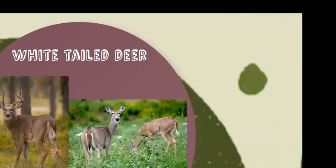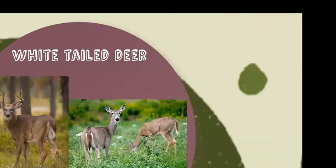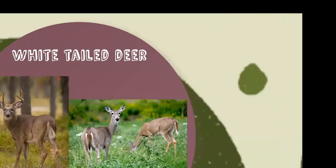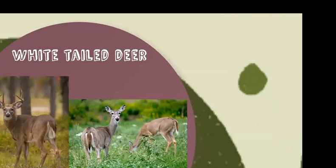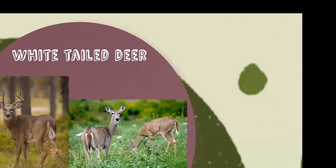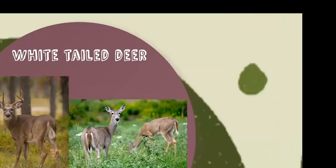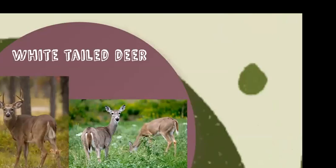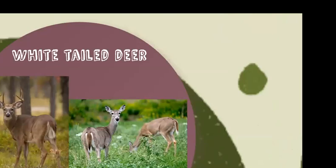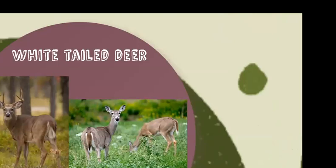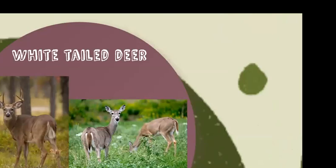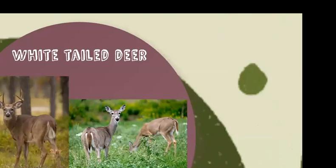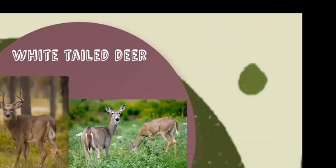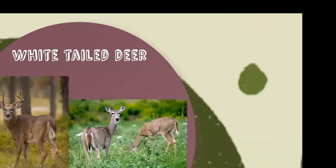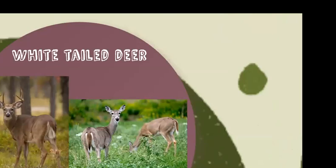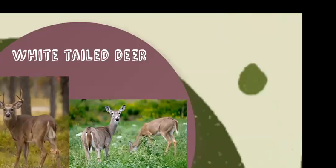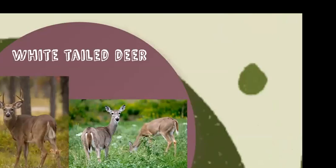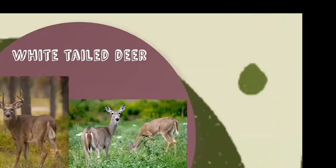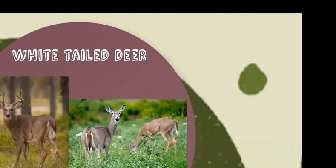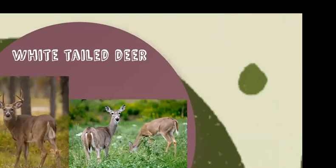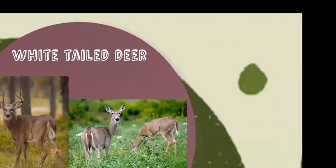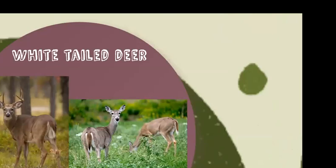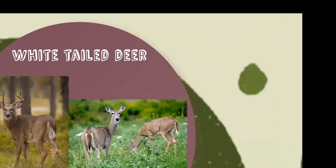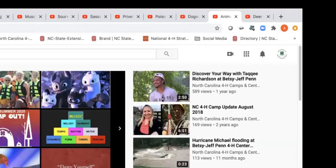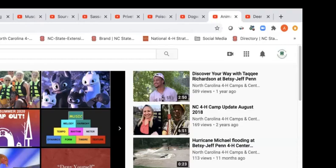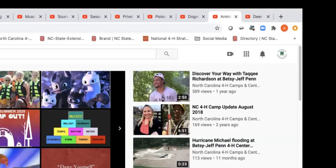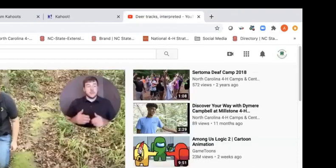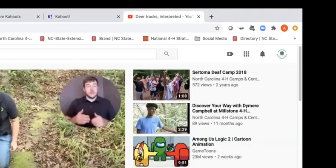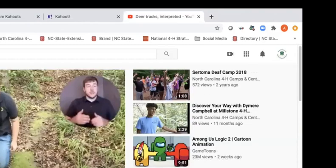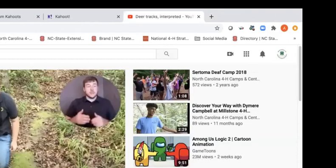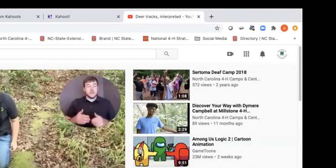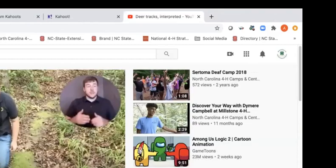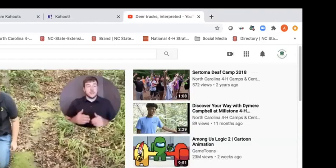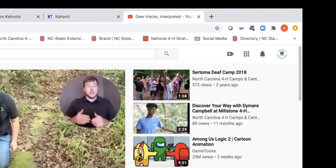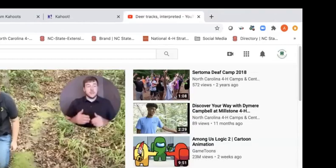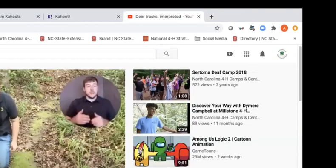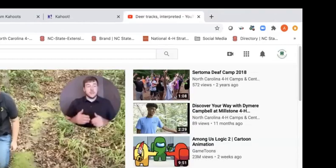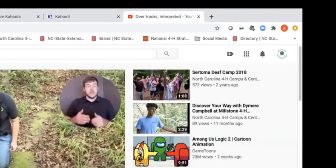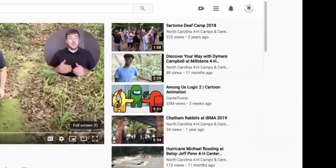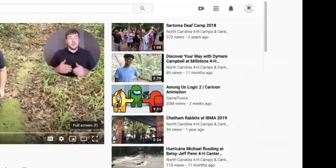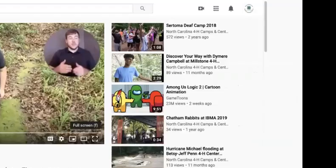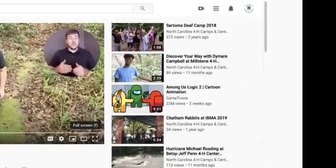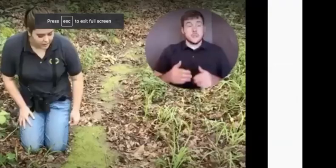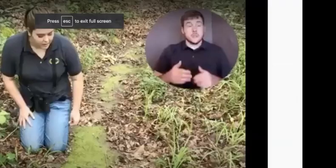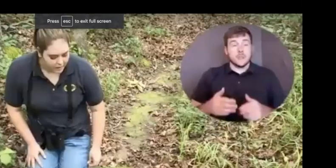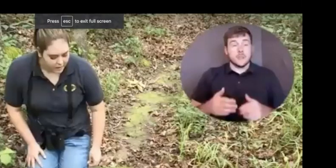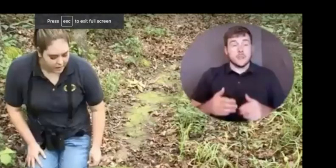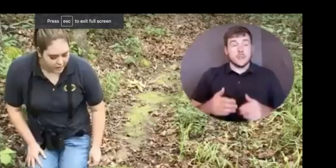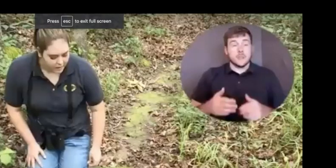going to be our last video here. And then we will wrap up with any final questions.